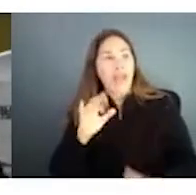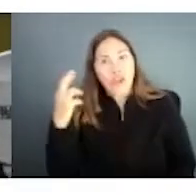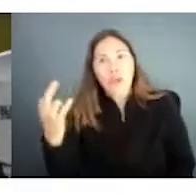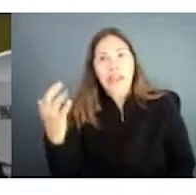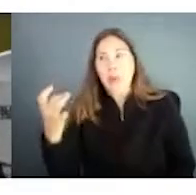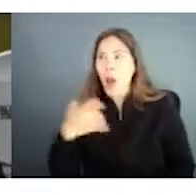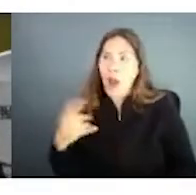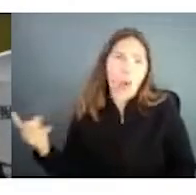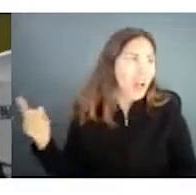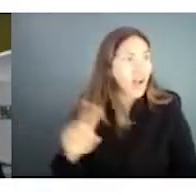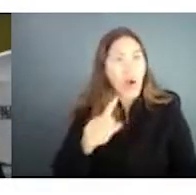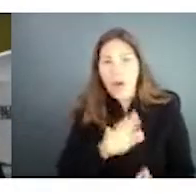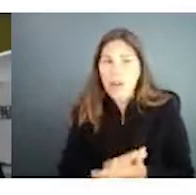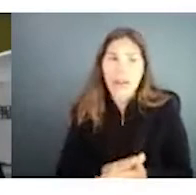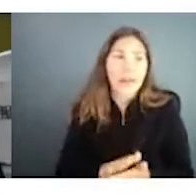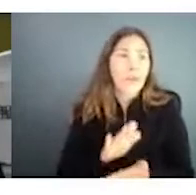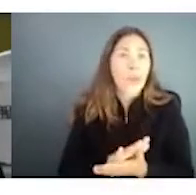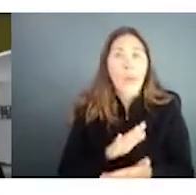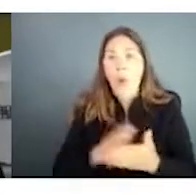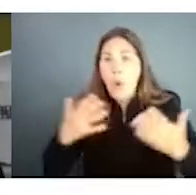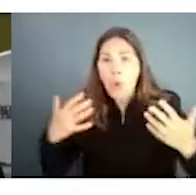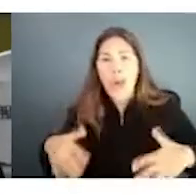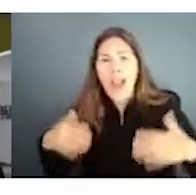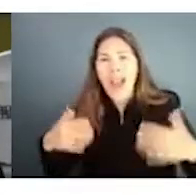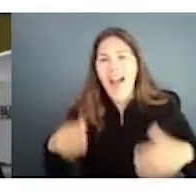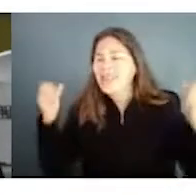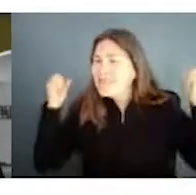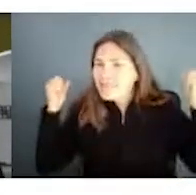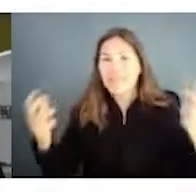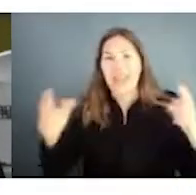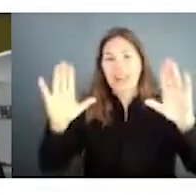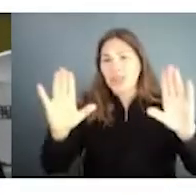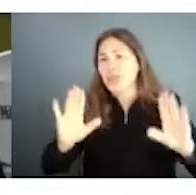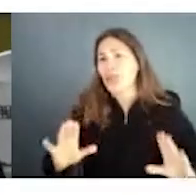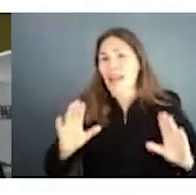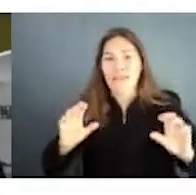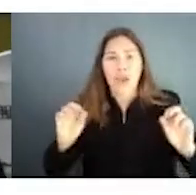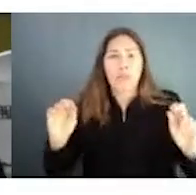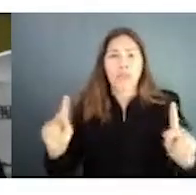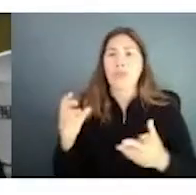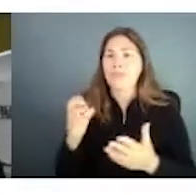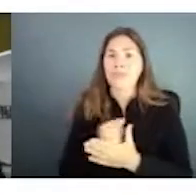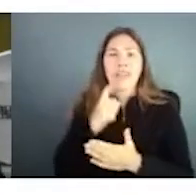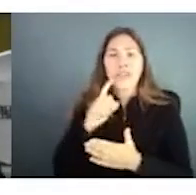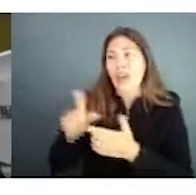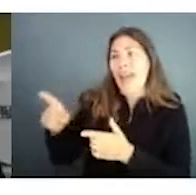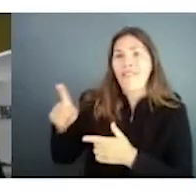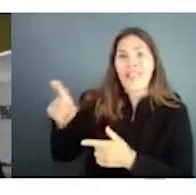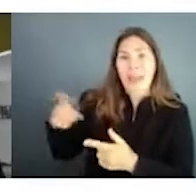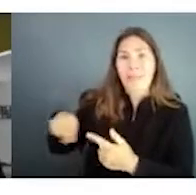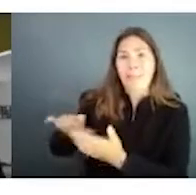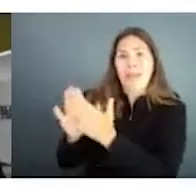school. And, we just really have so many great opportunities to get them excited about stuff